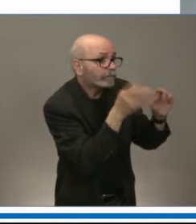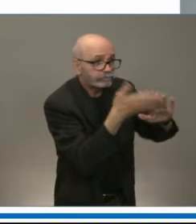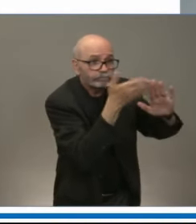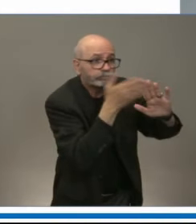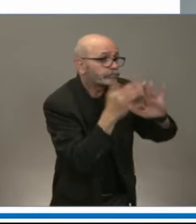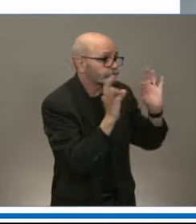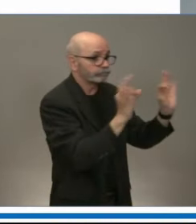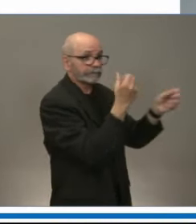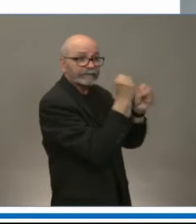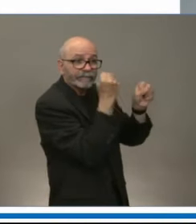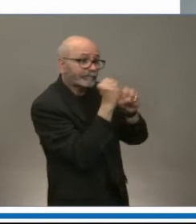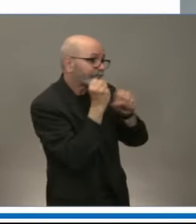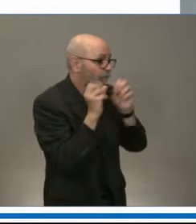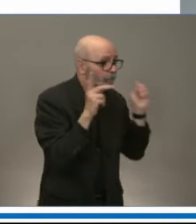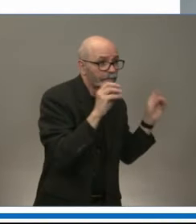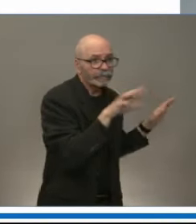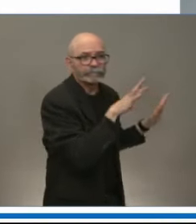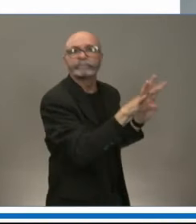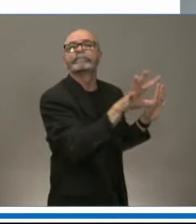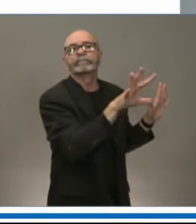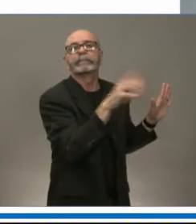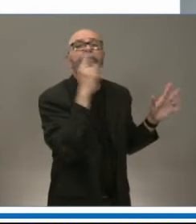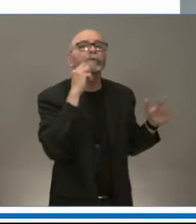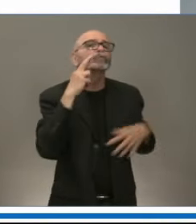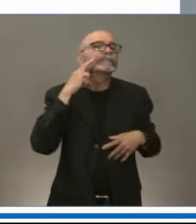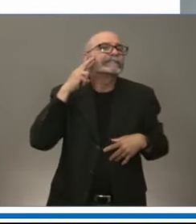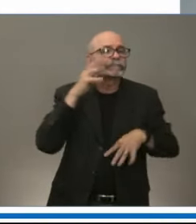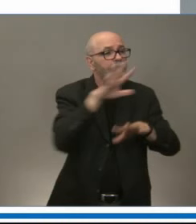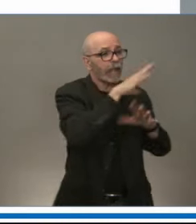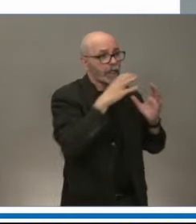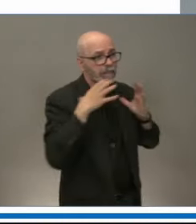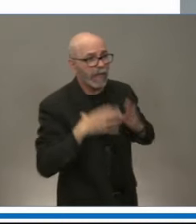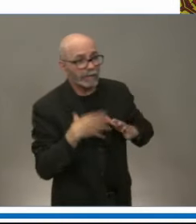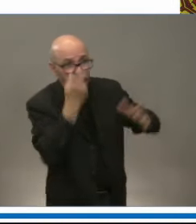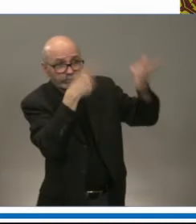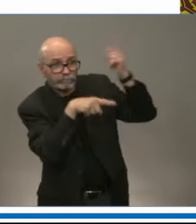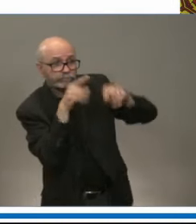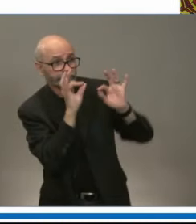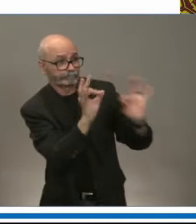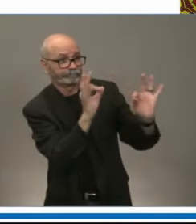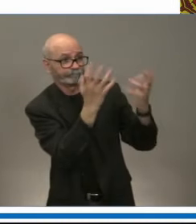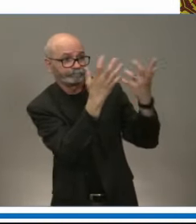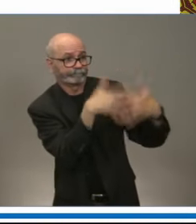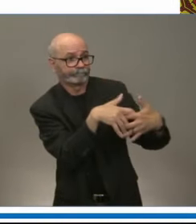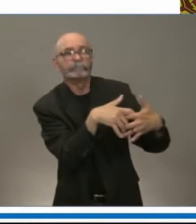safety for both residents and clients as well as workers. Jake, do you have a follow-up?